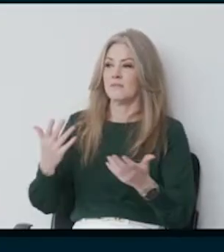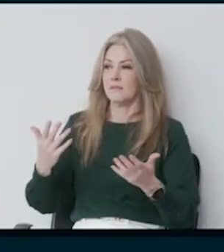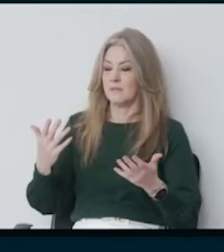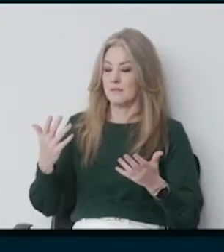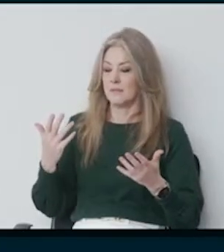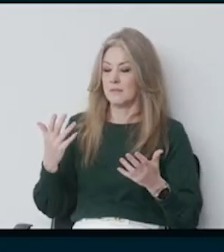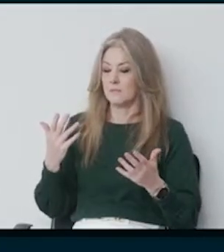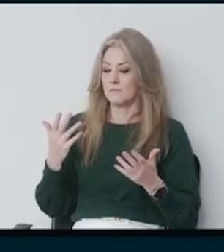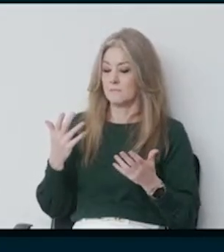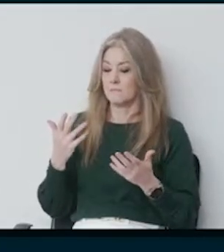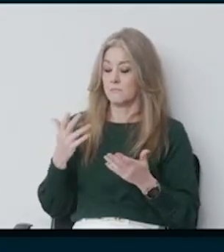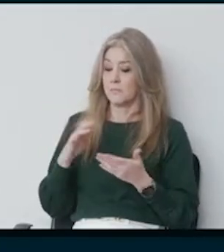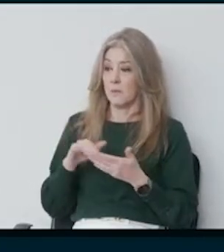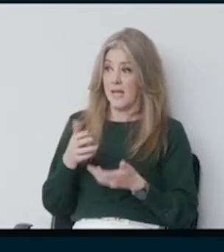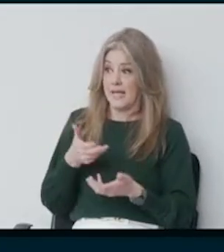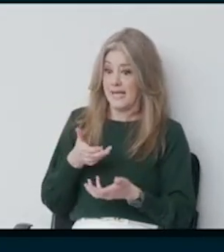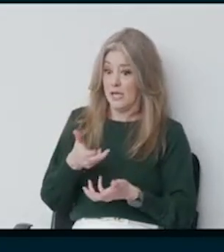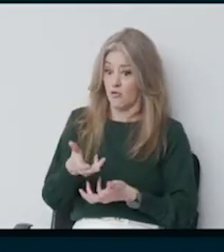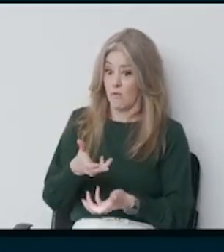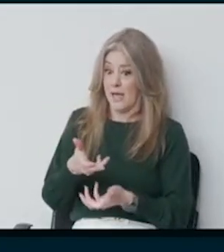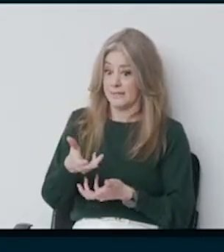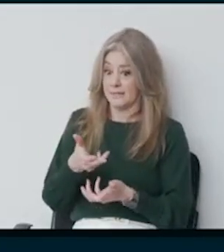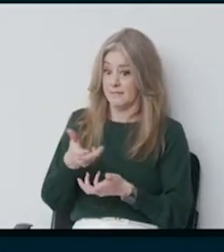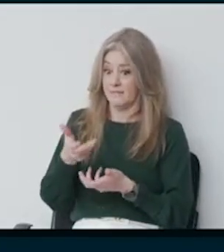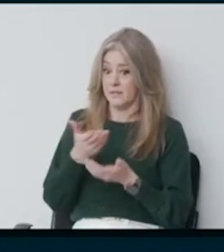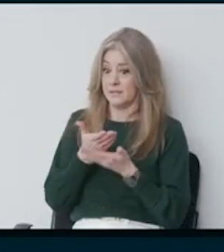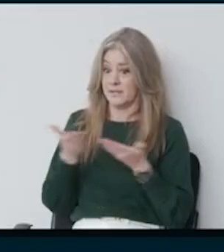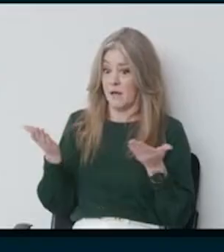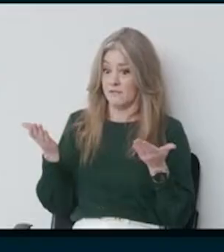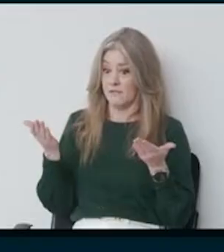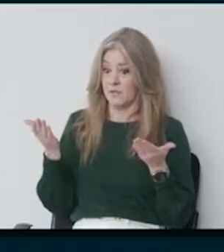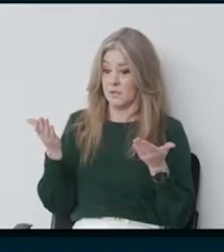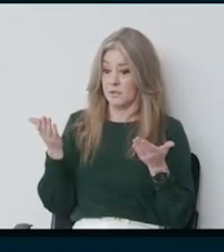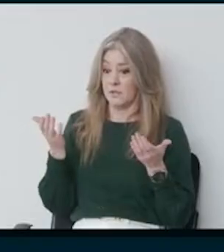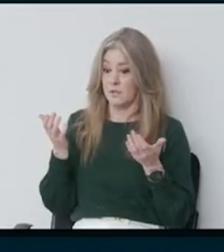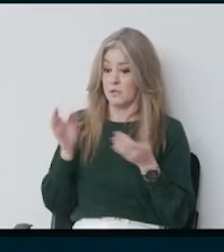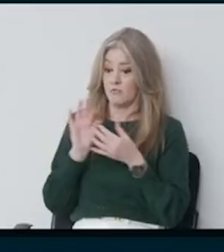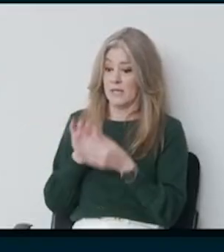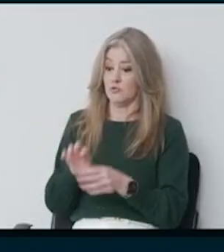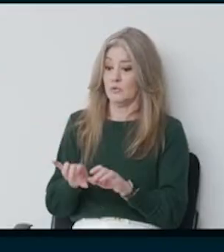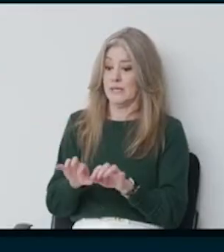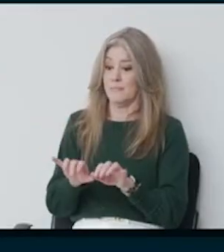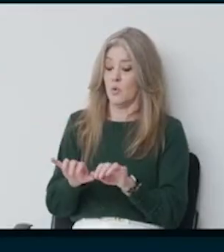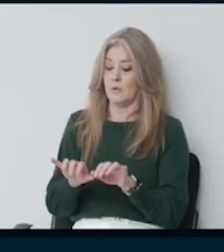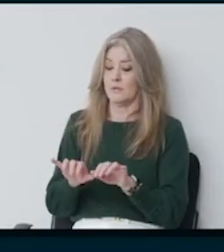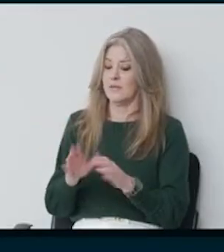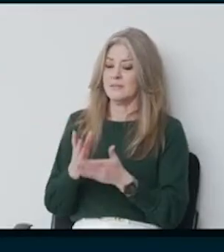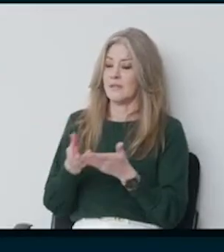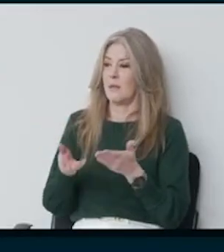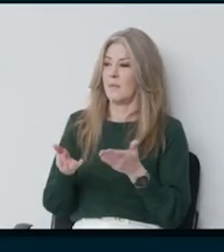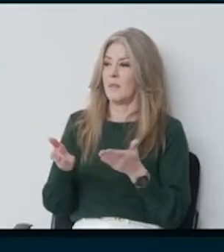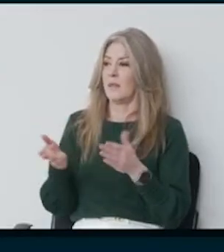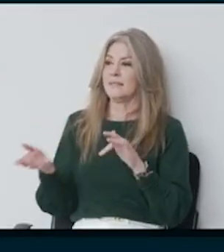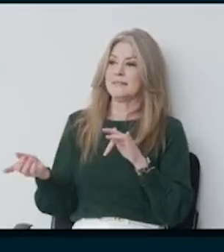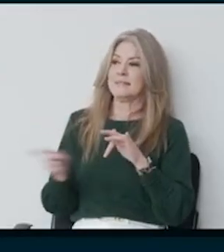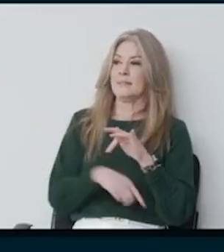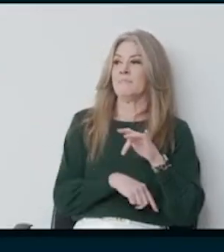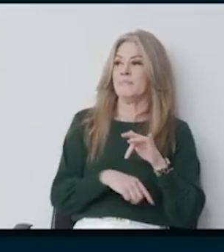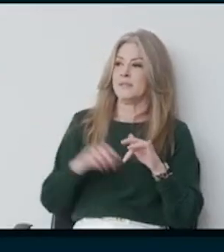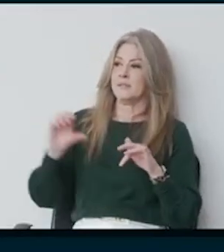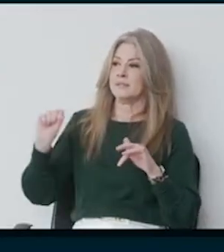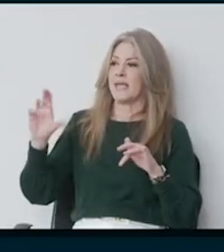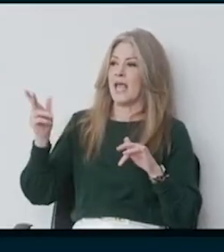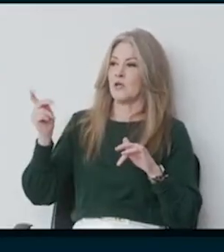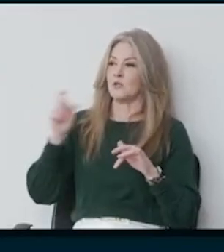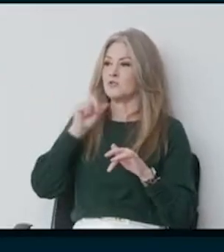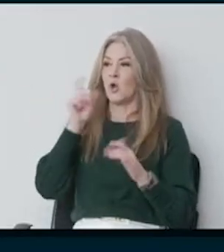the interactive stuff, like the stuff that you interact with a keyboard, a lot of that stuff gets skipped by these accessibility scanners.